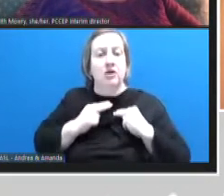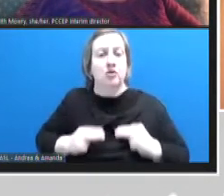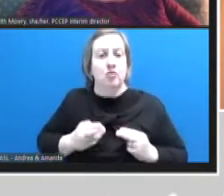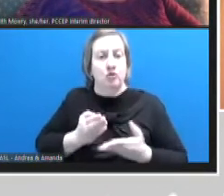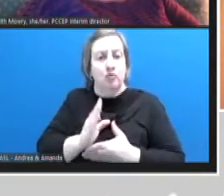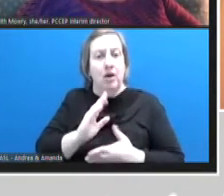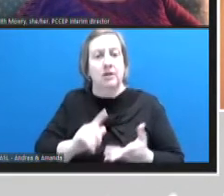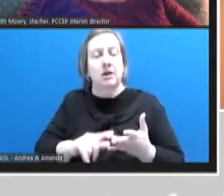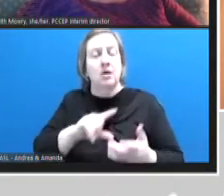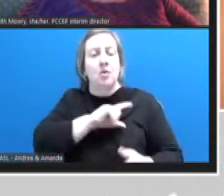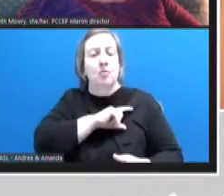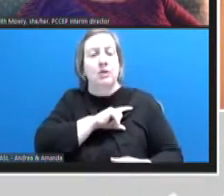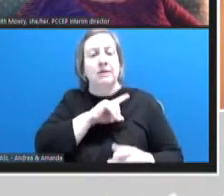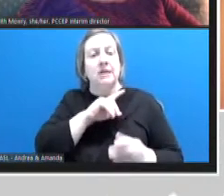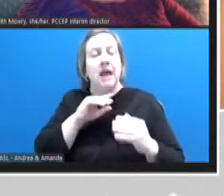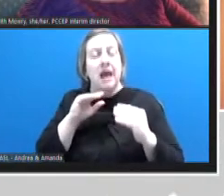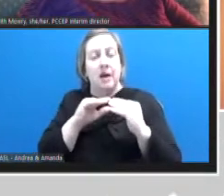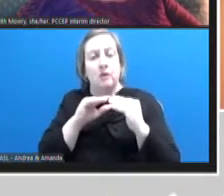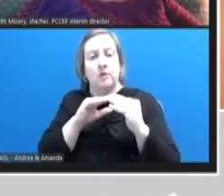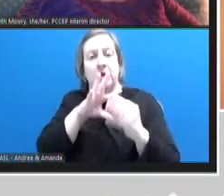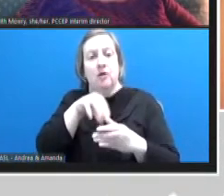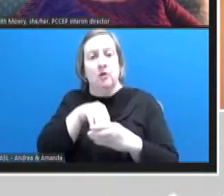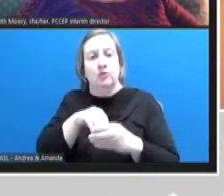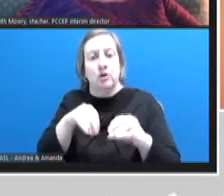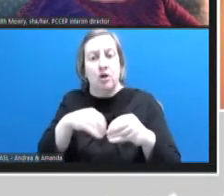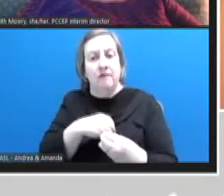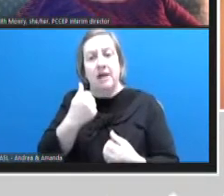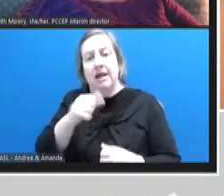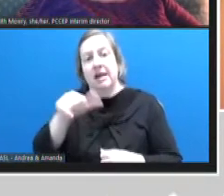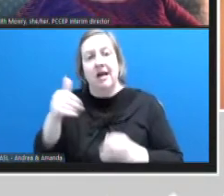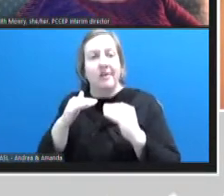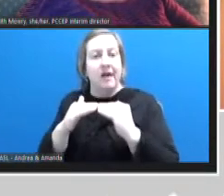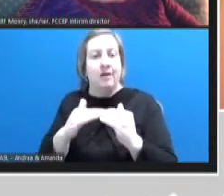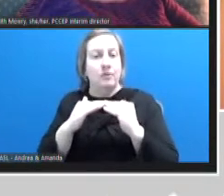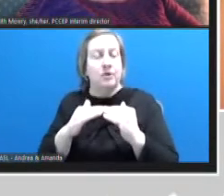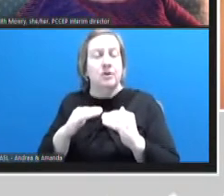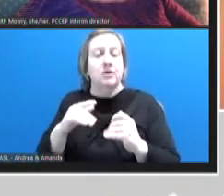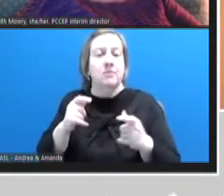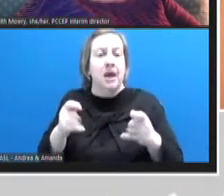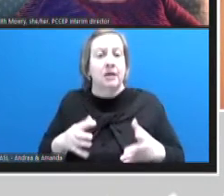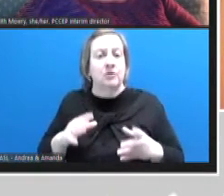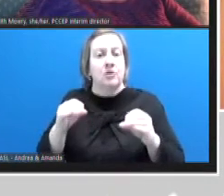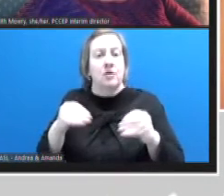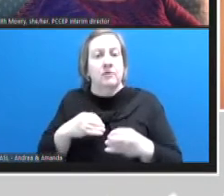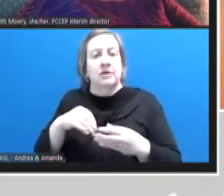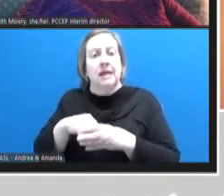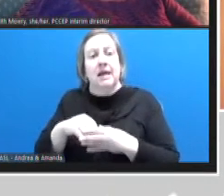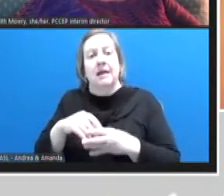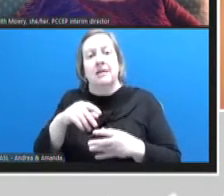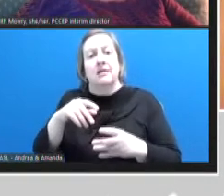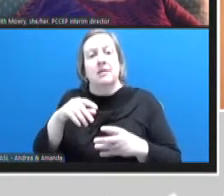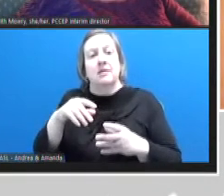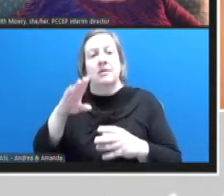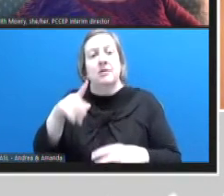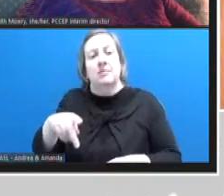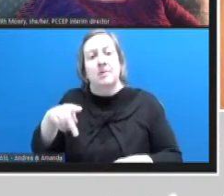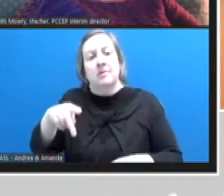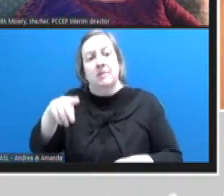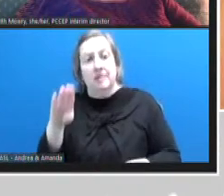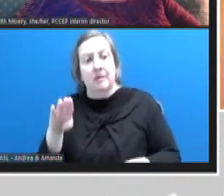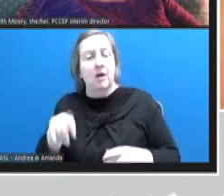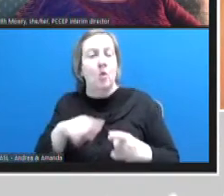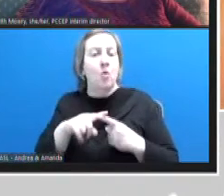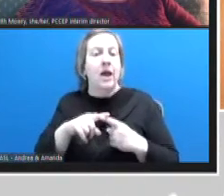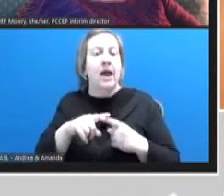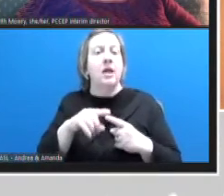Equity Inclusion Office, and any other equity officers or managers within the city and the police bureau? When will the Office of